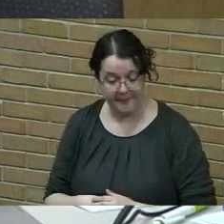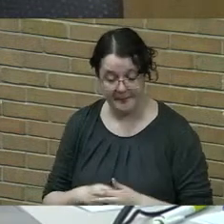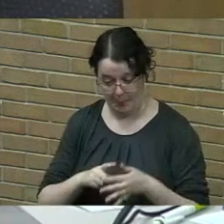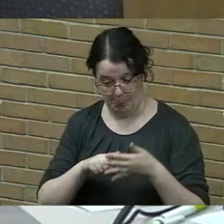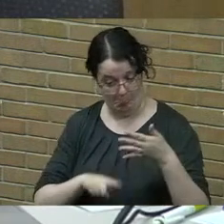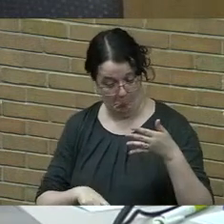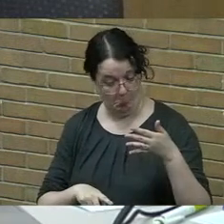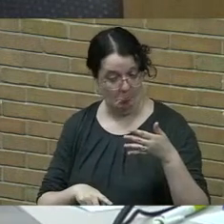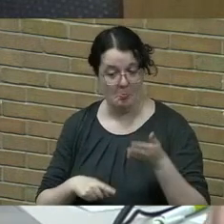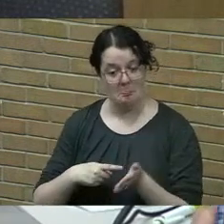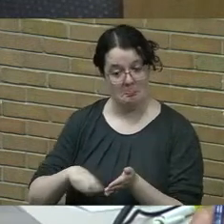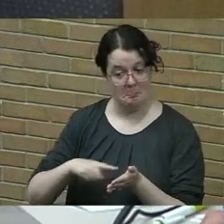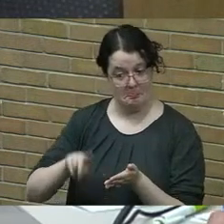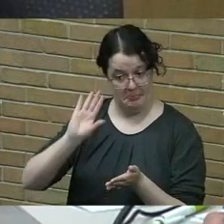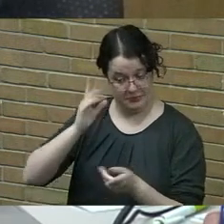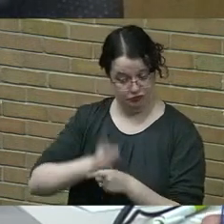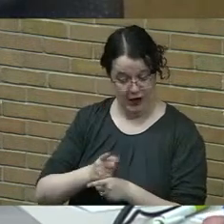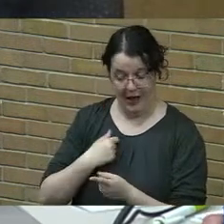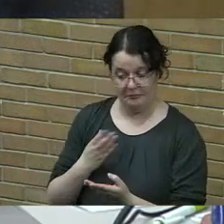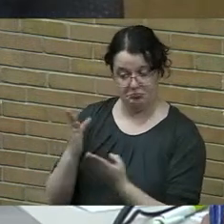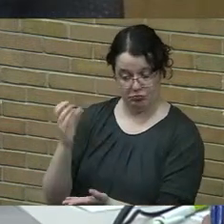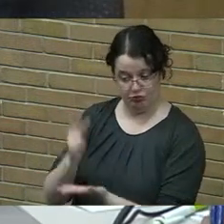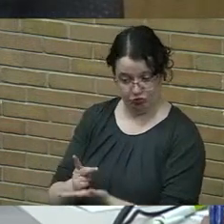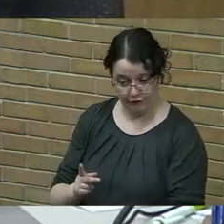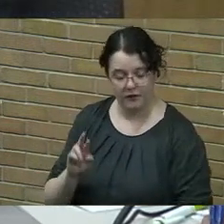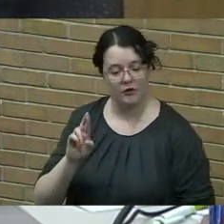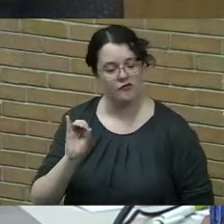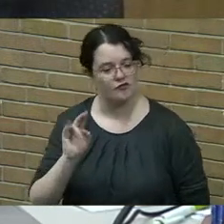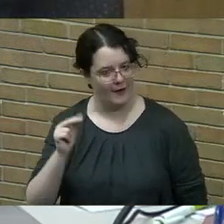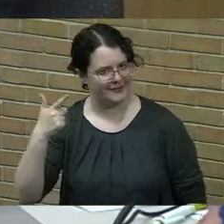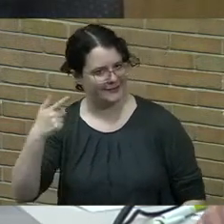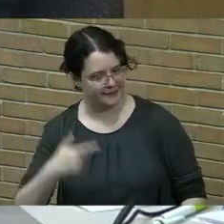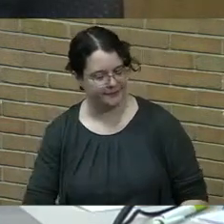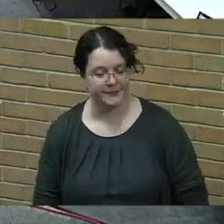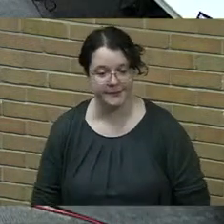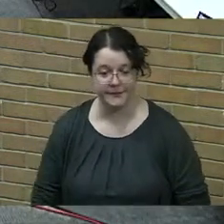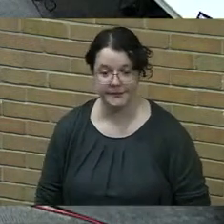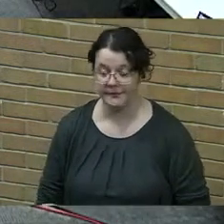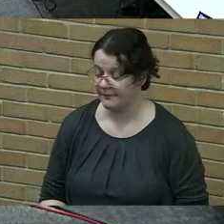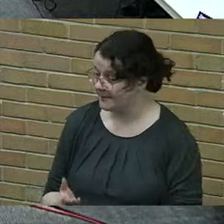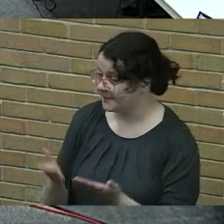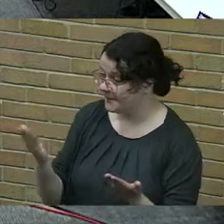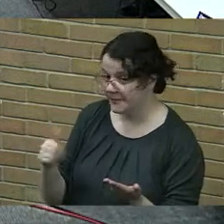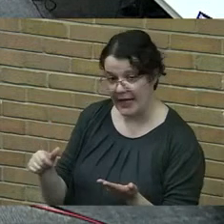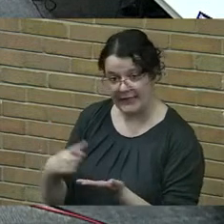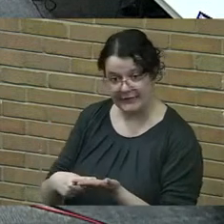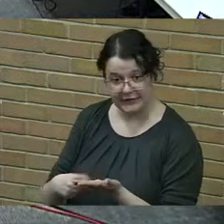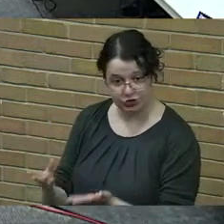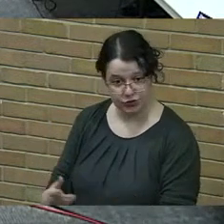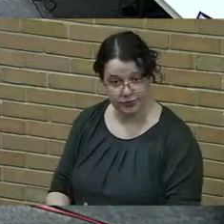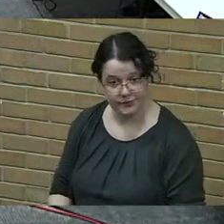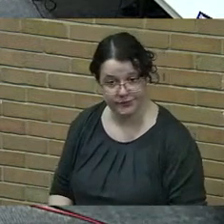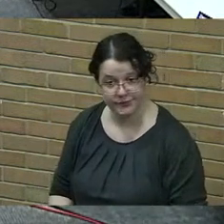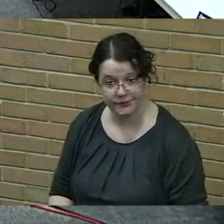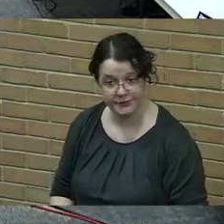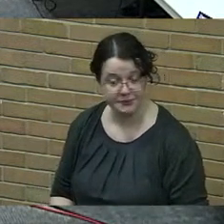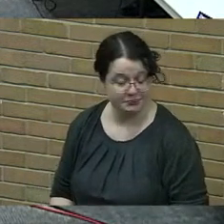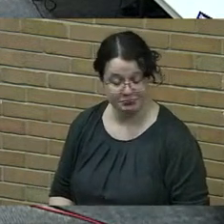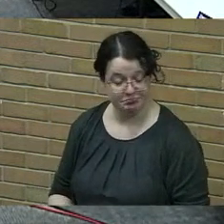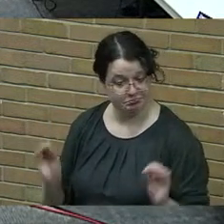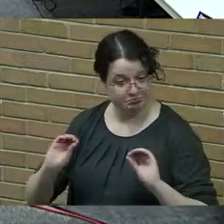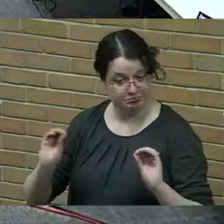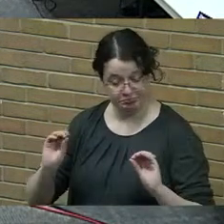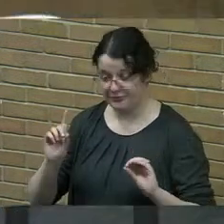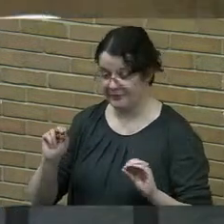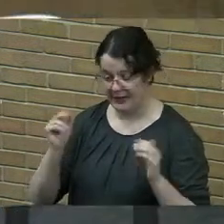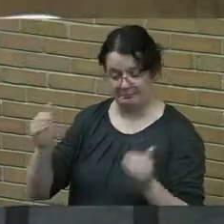be in order, and I move that they be approved. Second. Any discussion on any of those? Hearing none, Dan, please